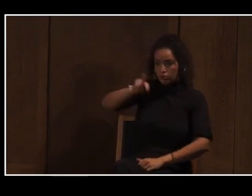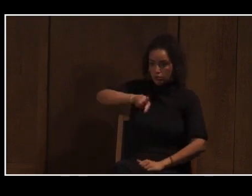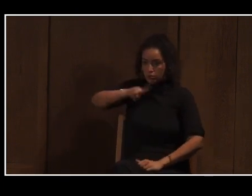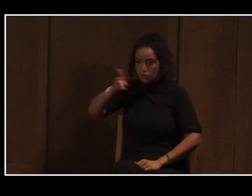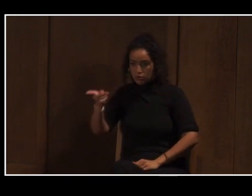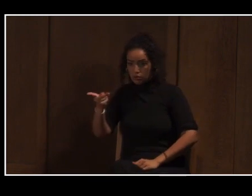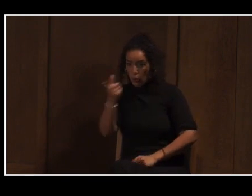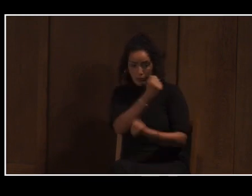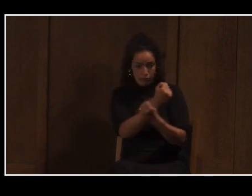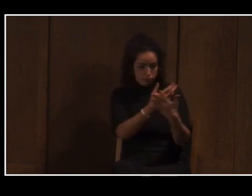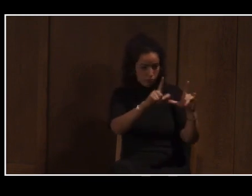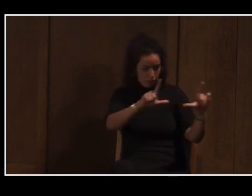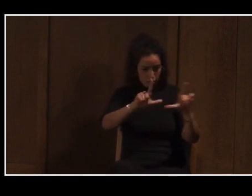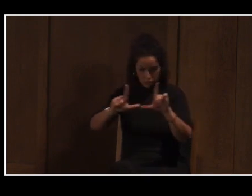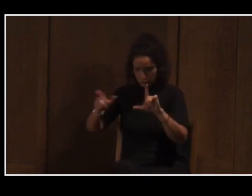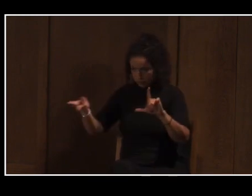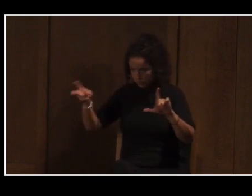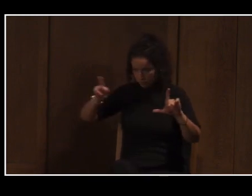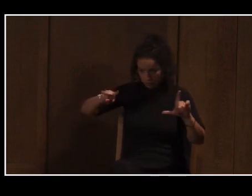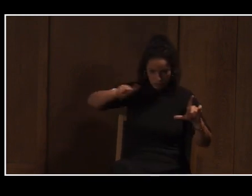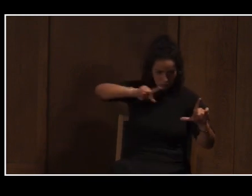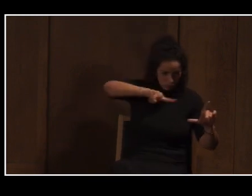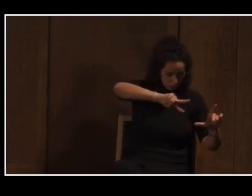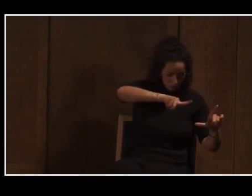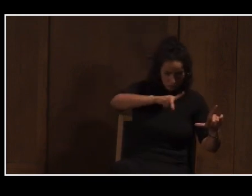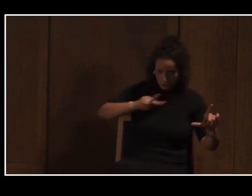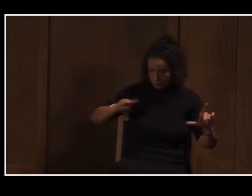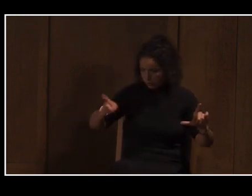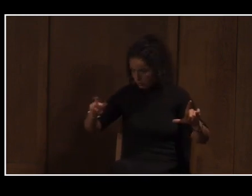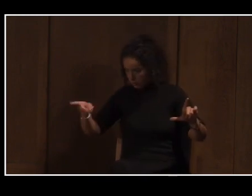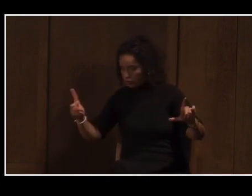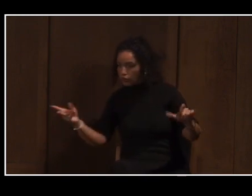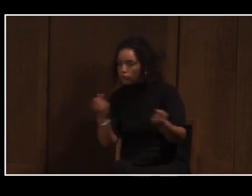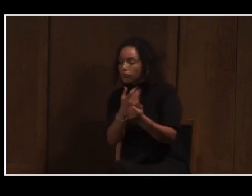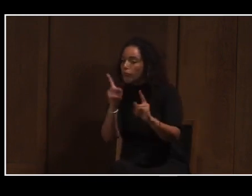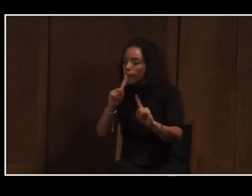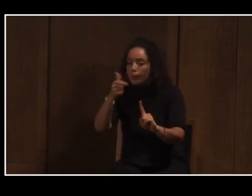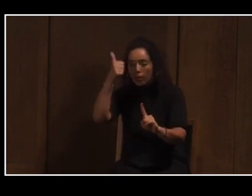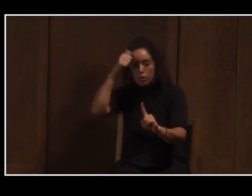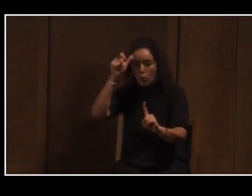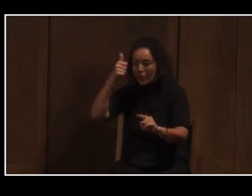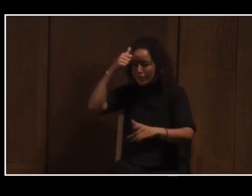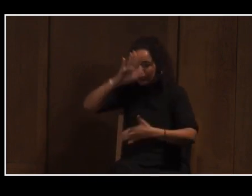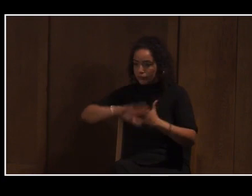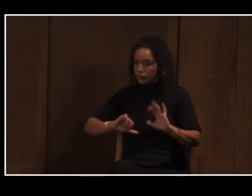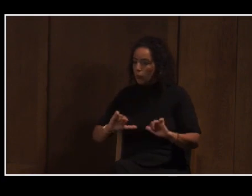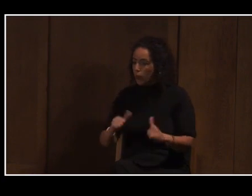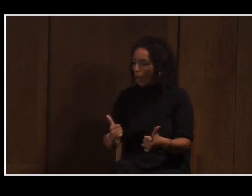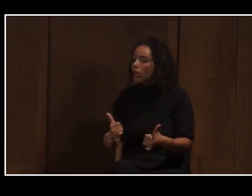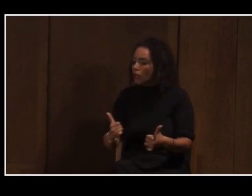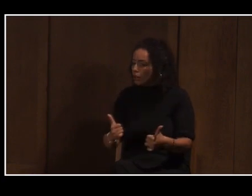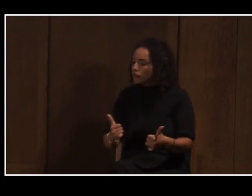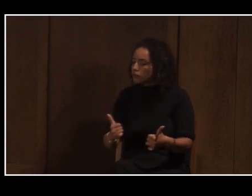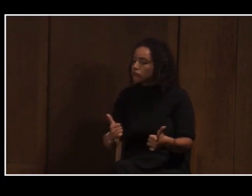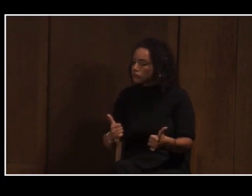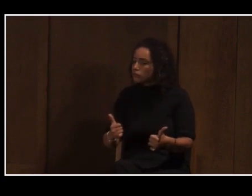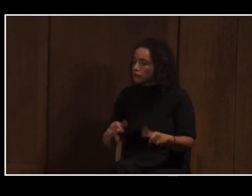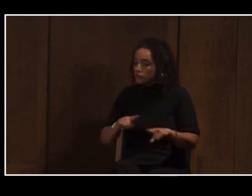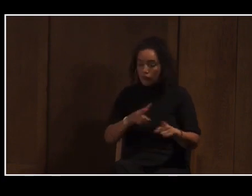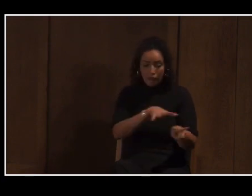And I think as someone, a lot of people here can relate to the experience of like having to navigate